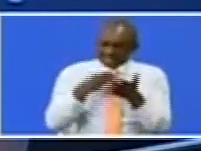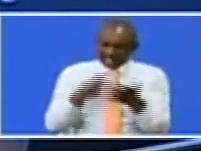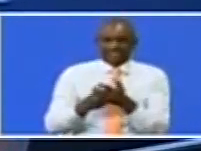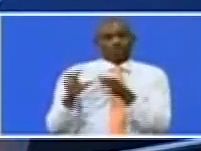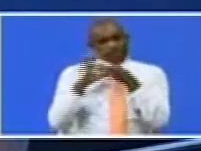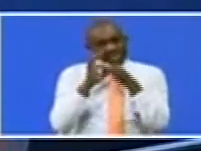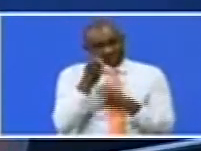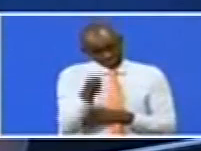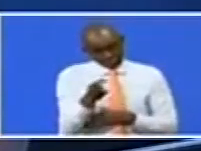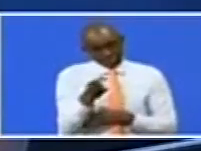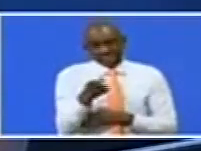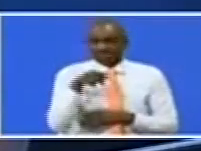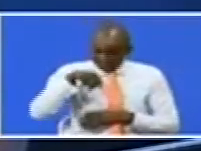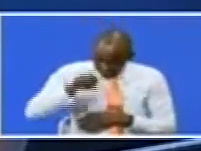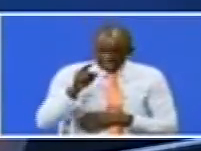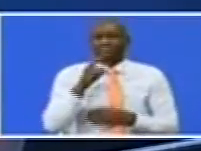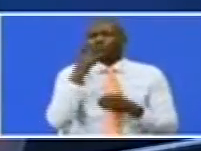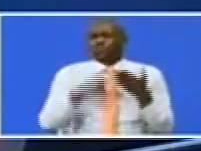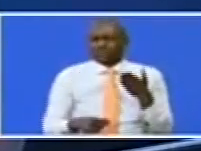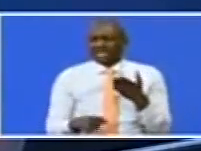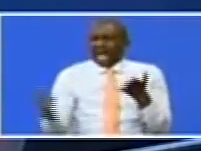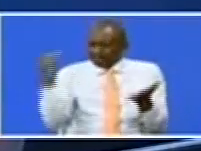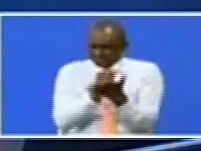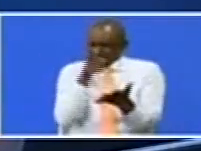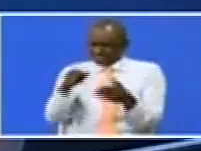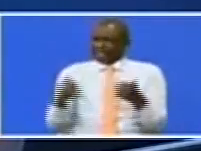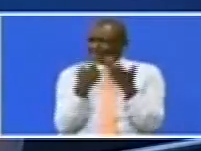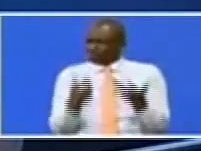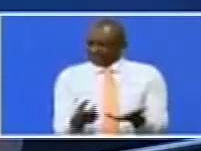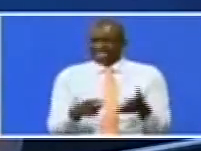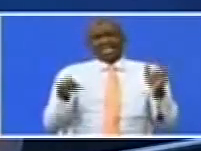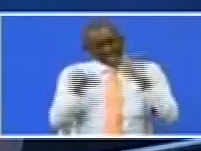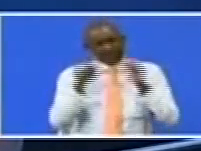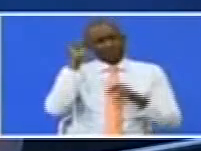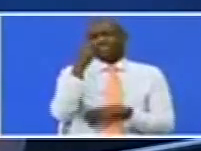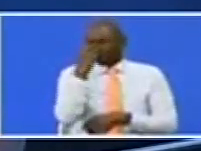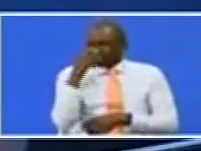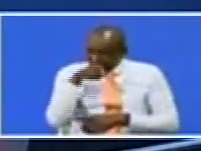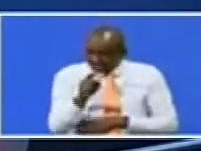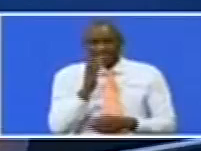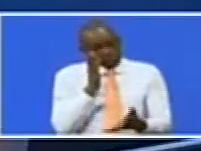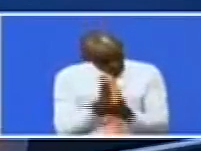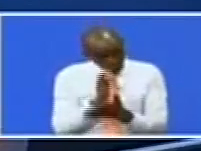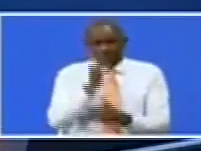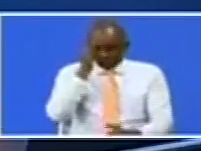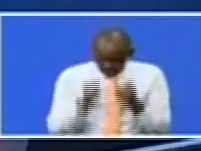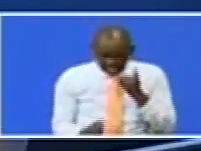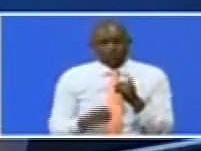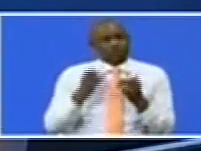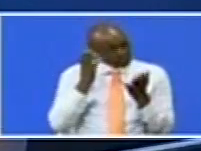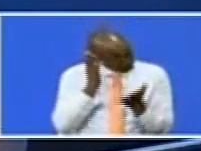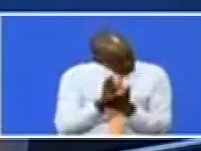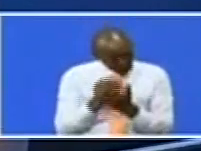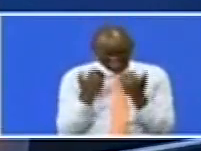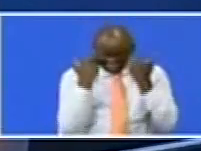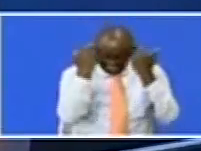affairs reporter Duncan Heimer reports, the appointment seems to confirm that Deputy President William Ruto has finally succumbed to pressure from